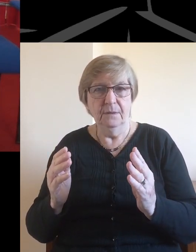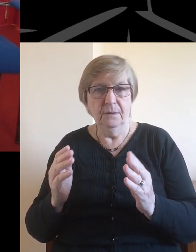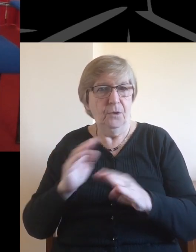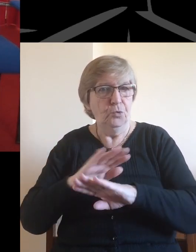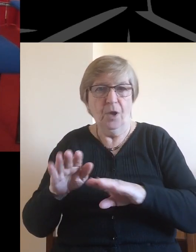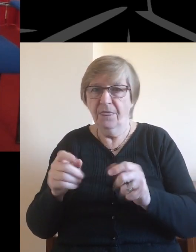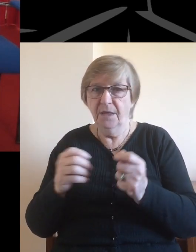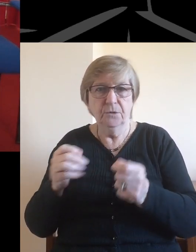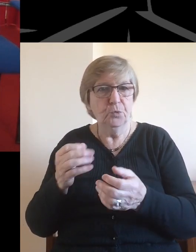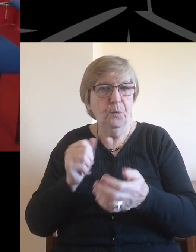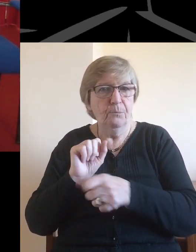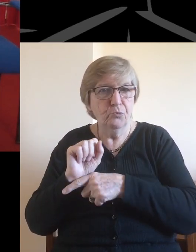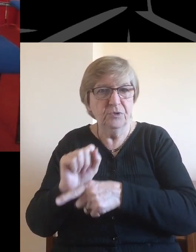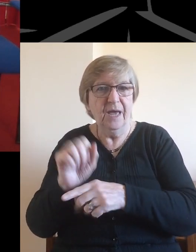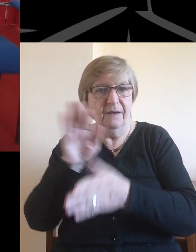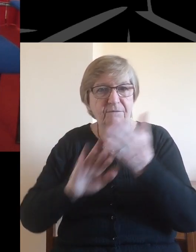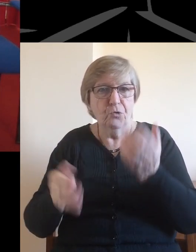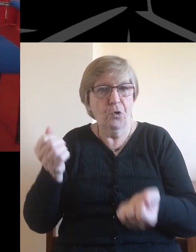from injustice.